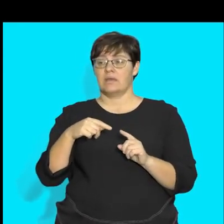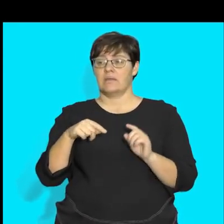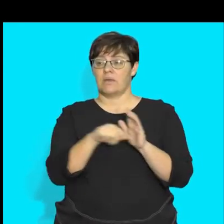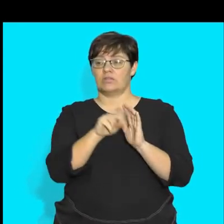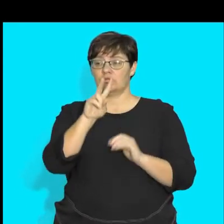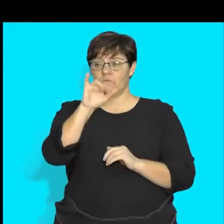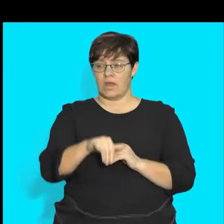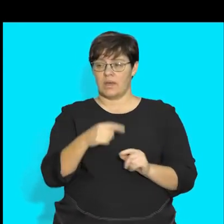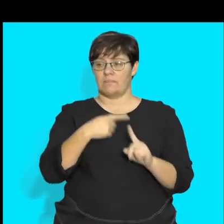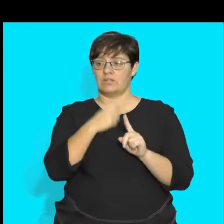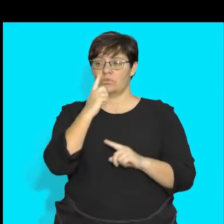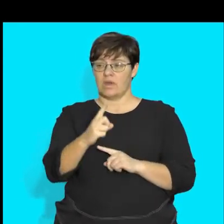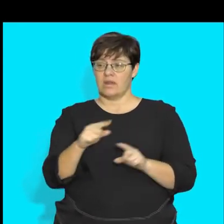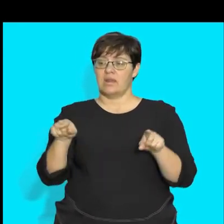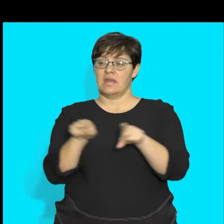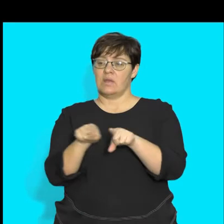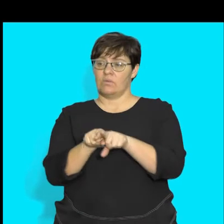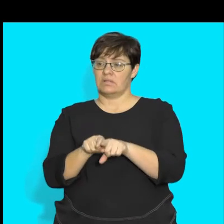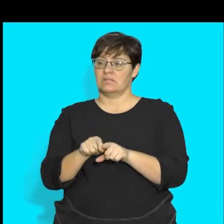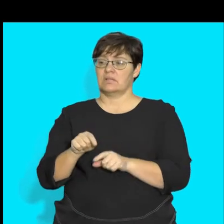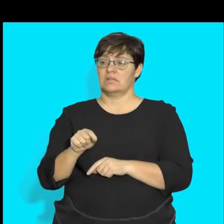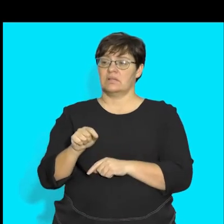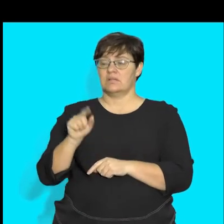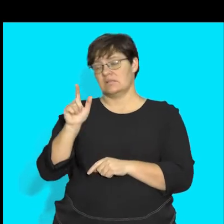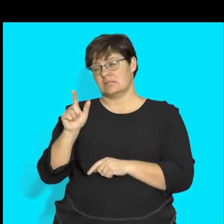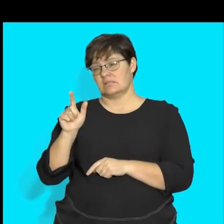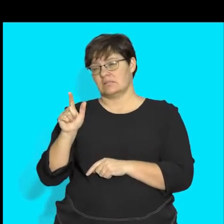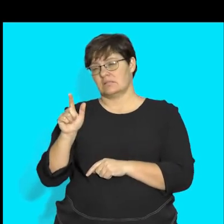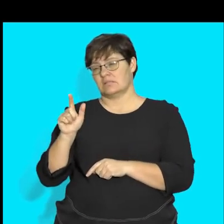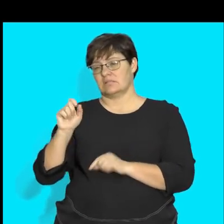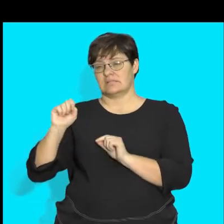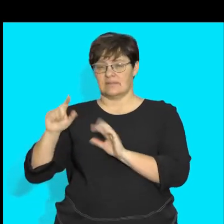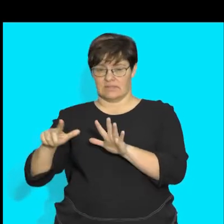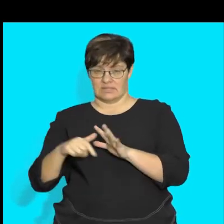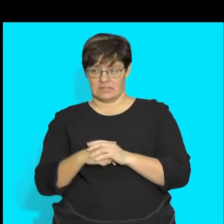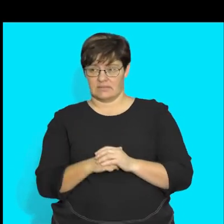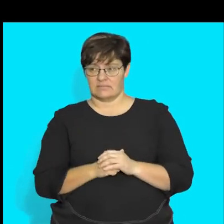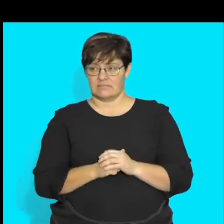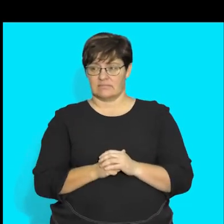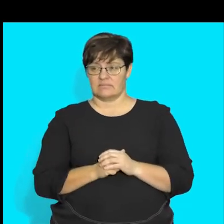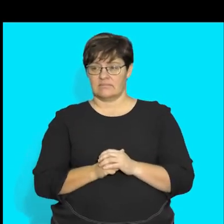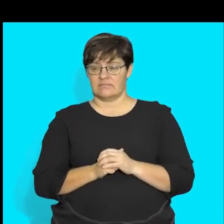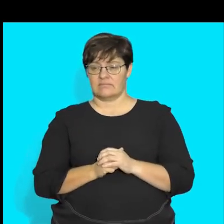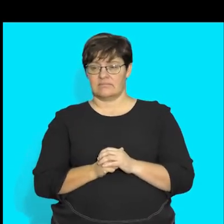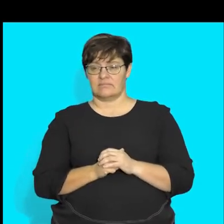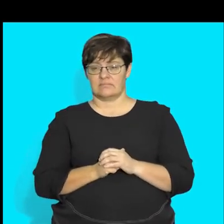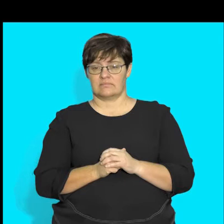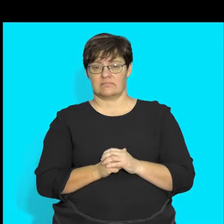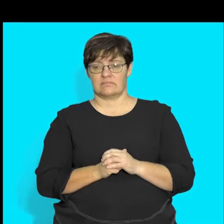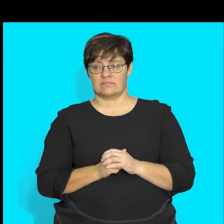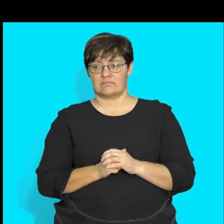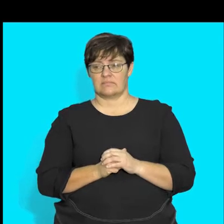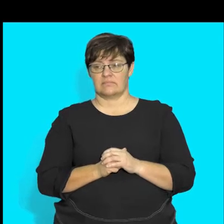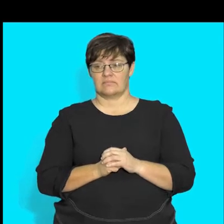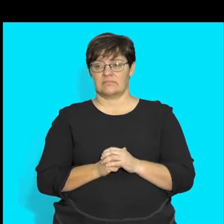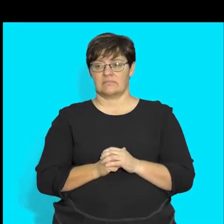y squared minus 2y plus 1 is equal to 7 plus 9 is 16